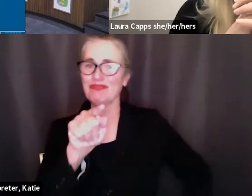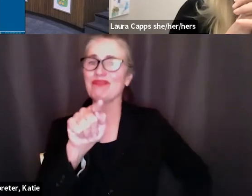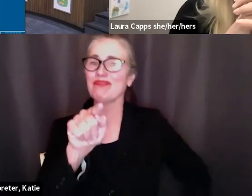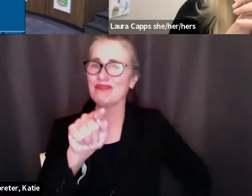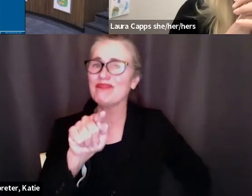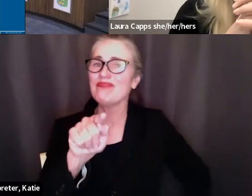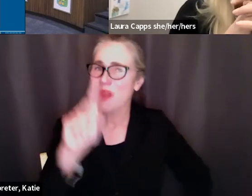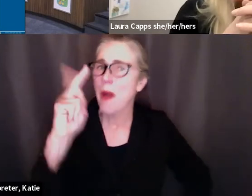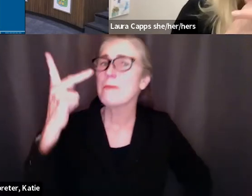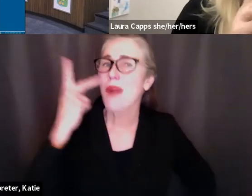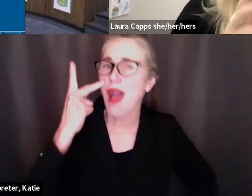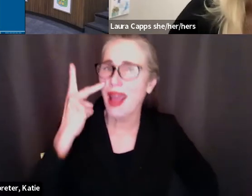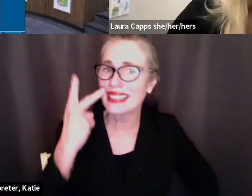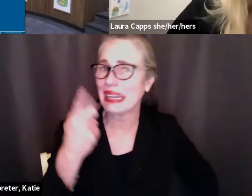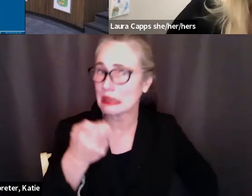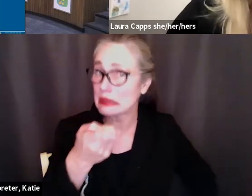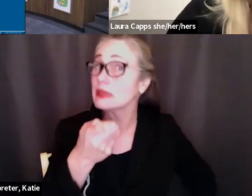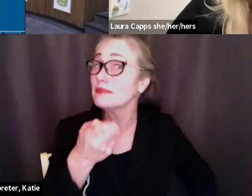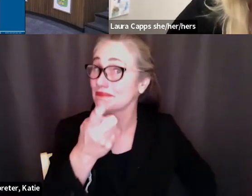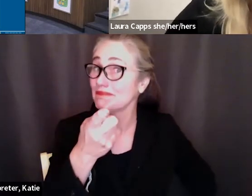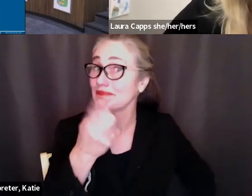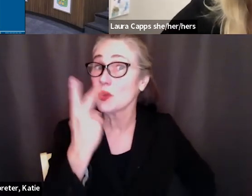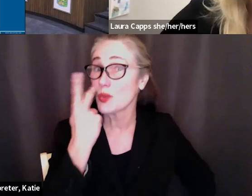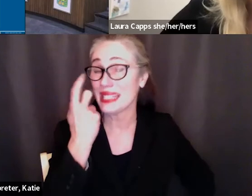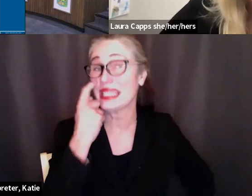attention so be careful